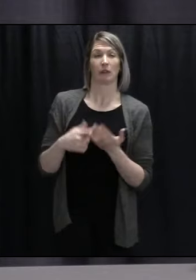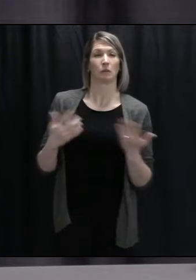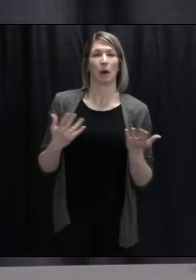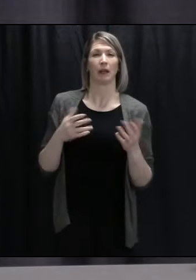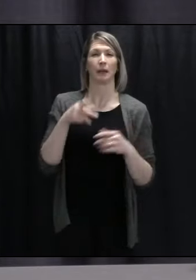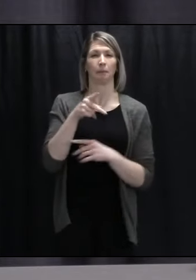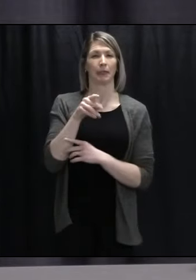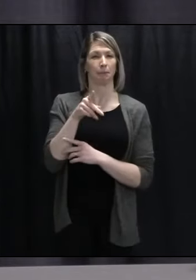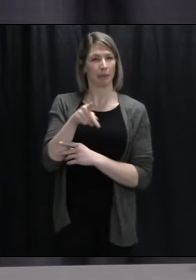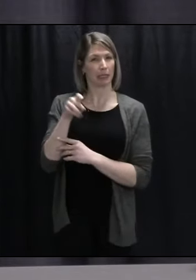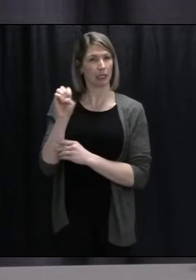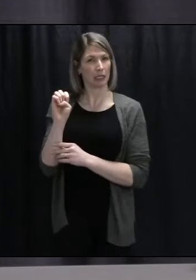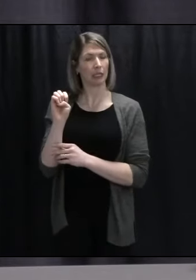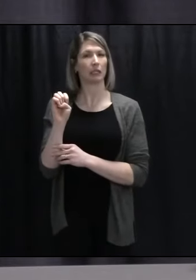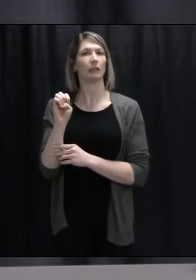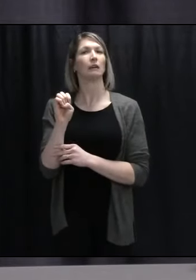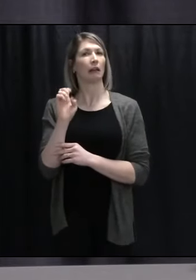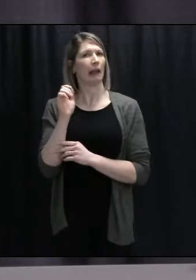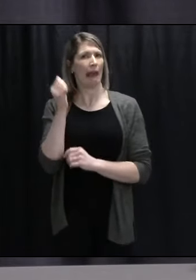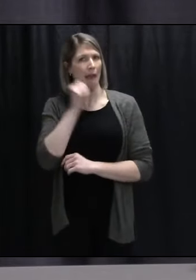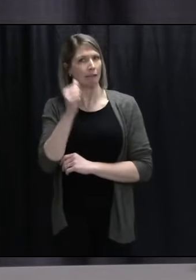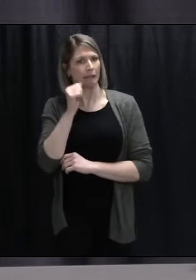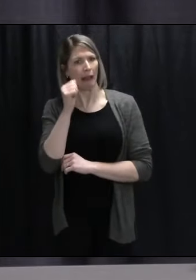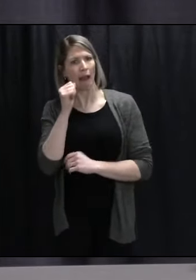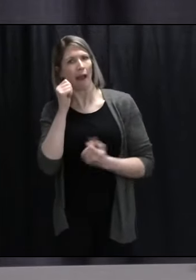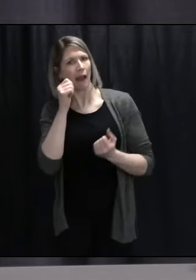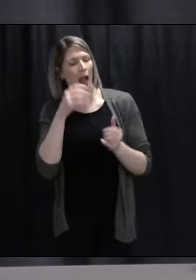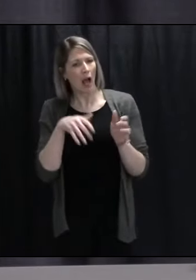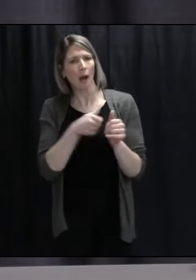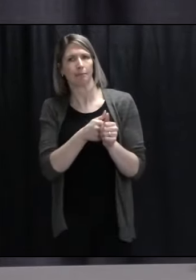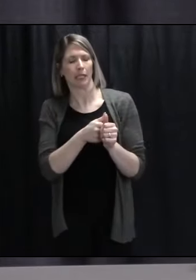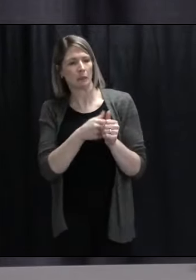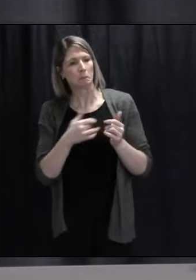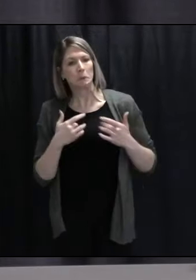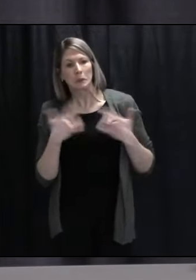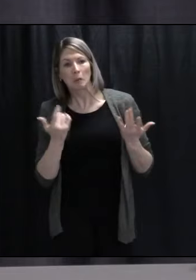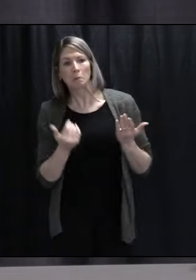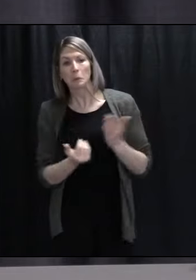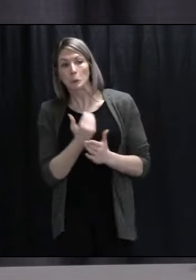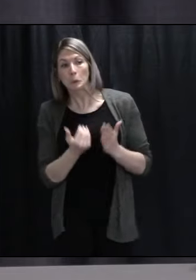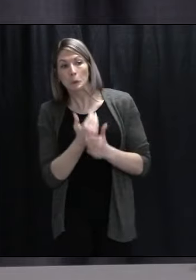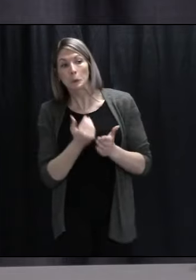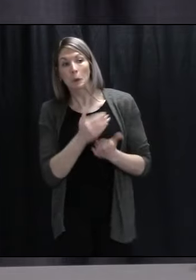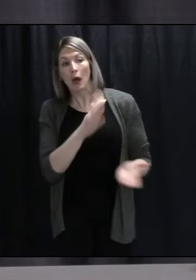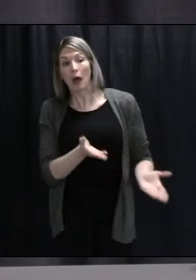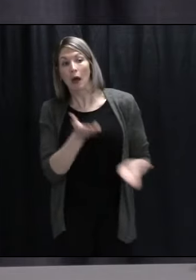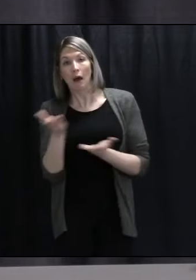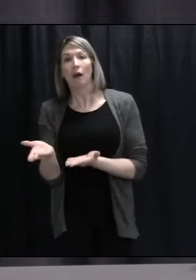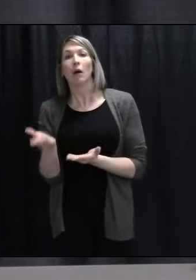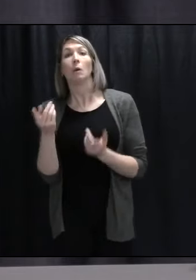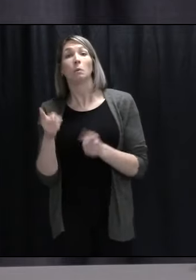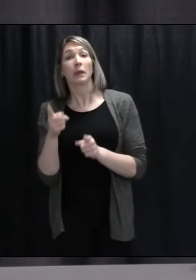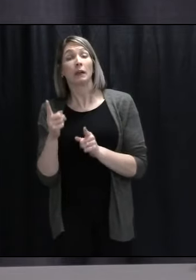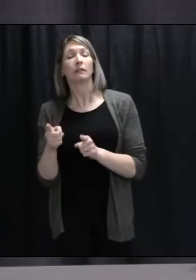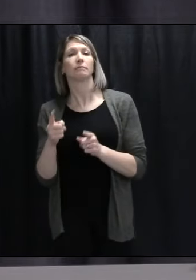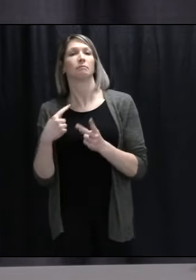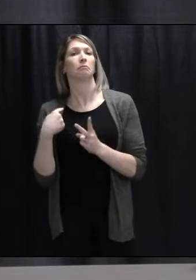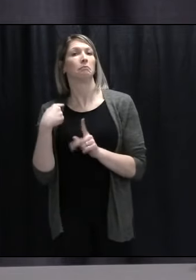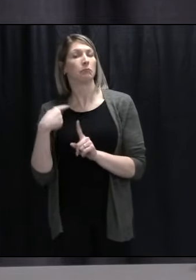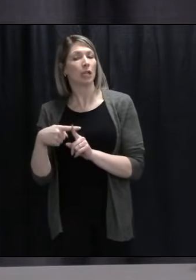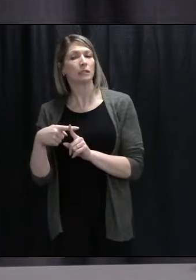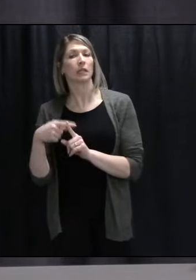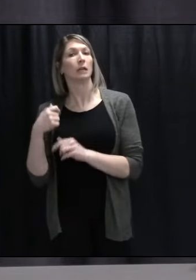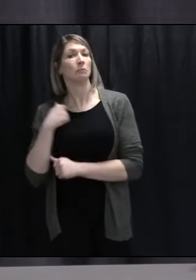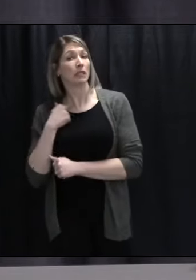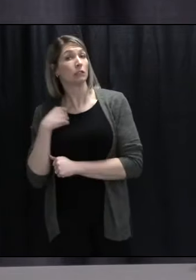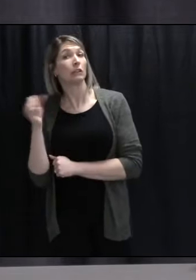as you just mentioned, and on a daily basis now, we're getting updates on the equipment as it would arrive in Canada, arrive in